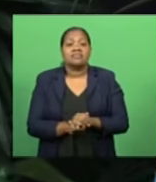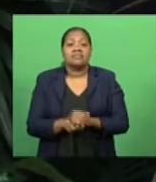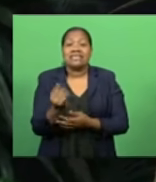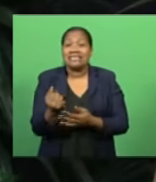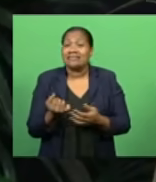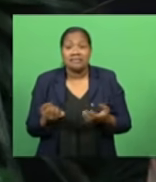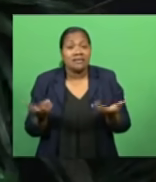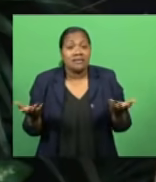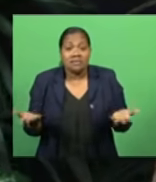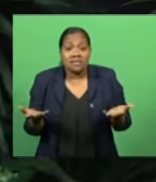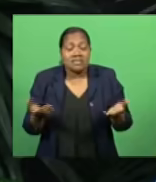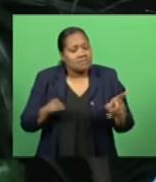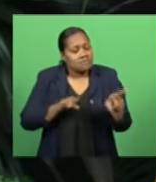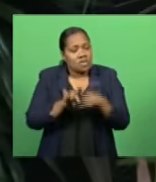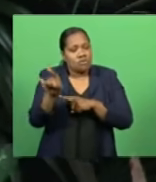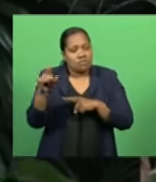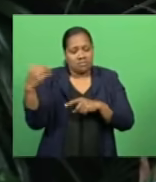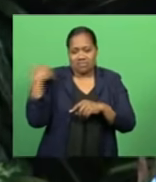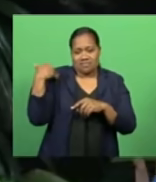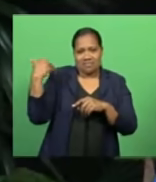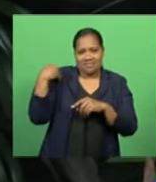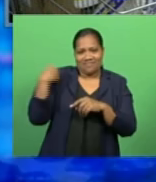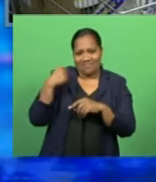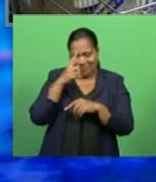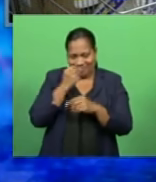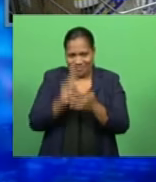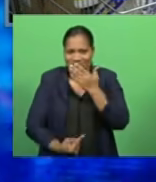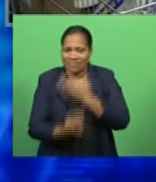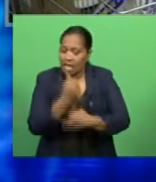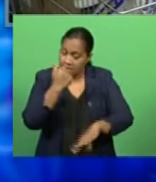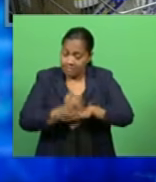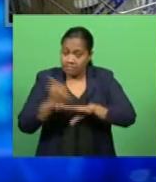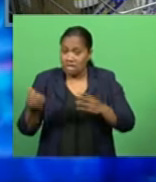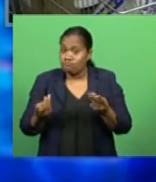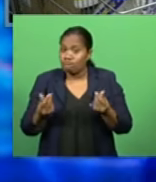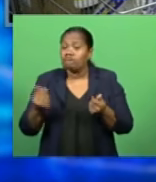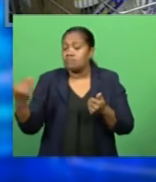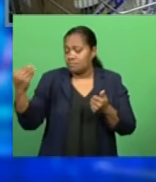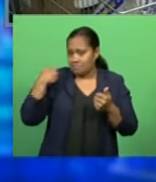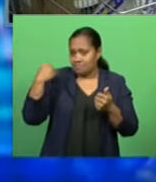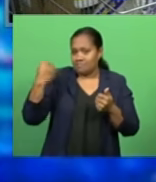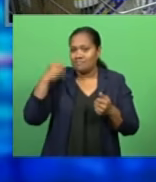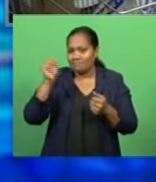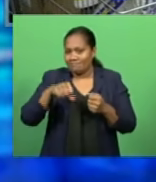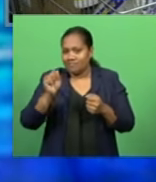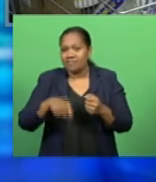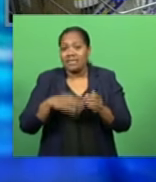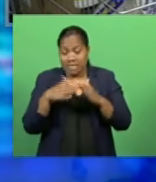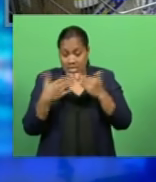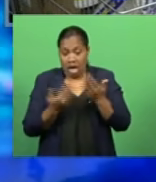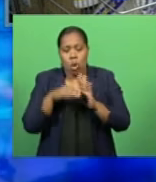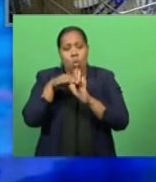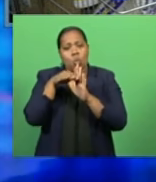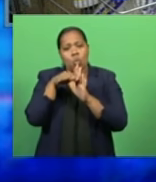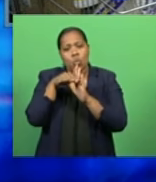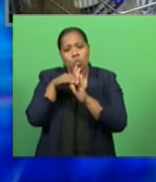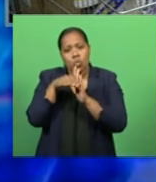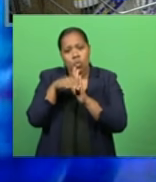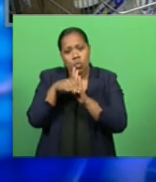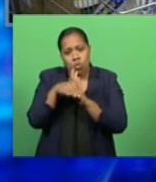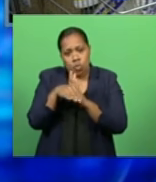perhaps will be most affected, government revenue is affected. There has been a general slowdown in the local demand for the sanitary